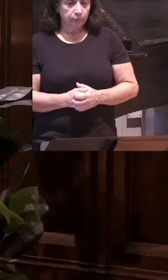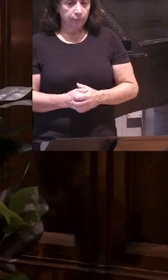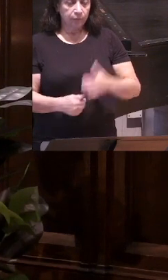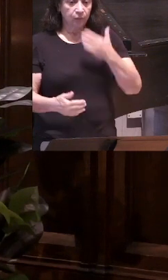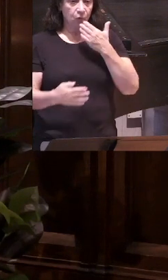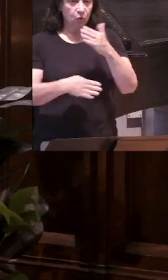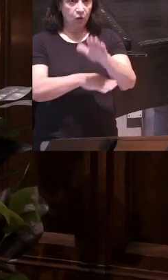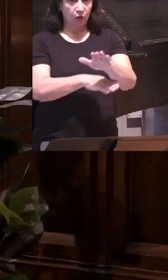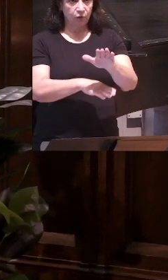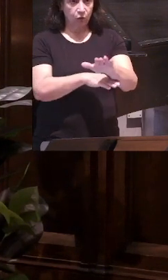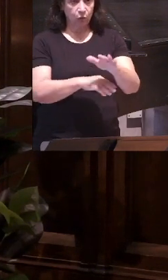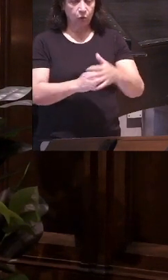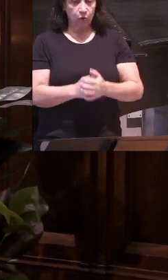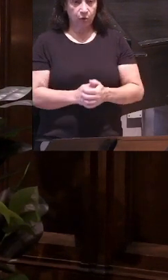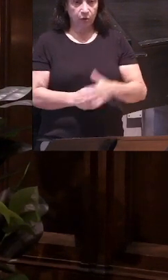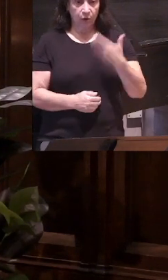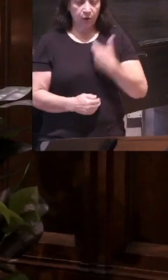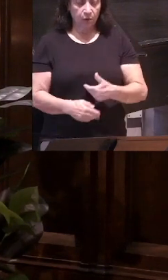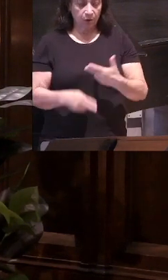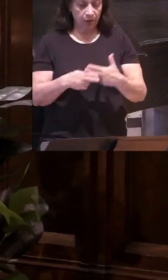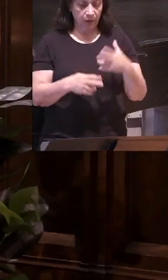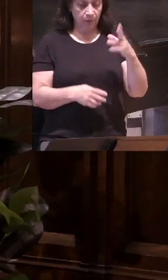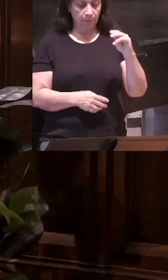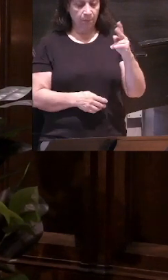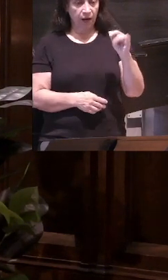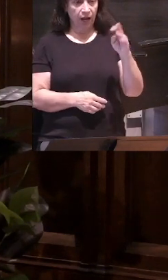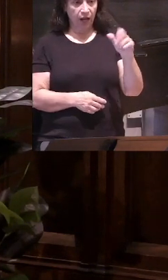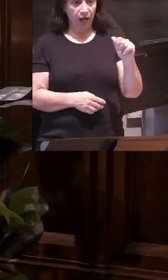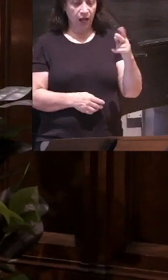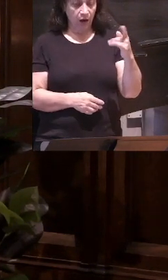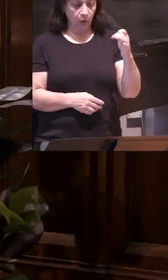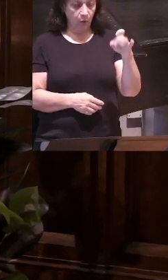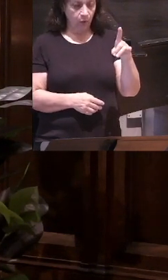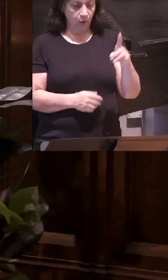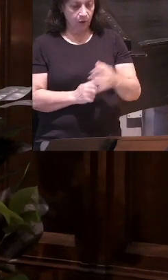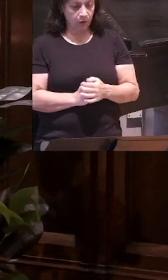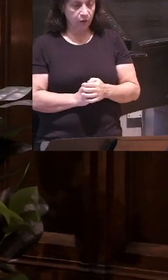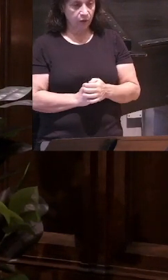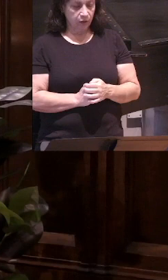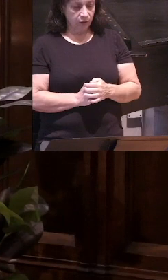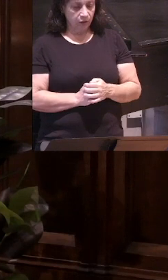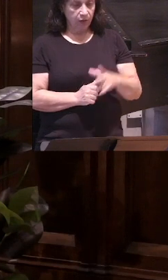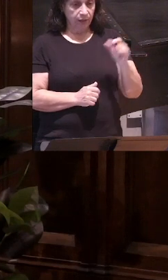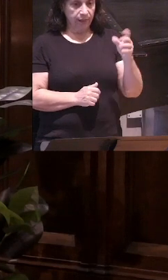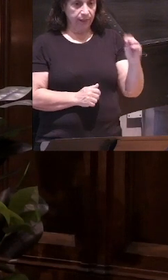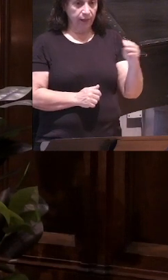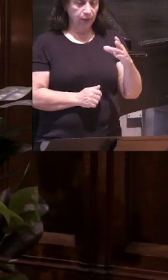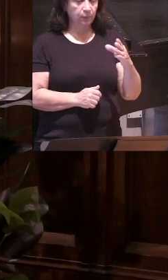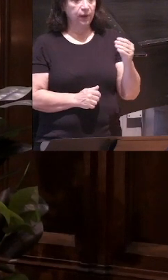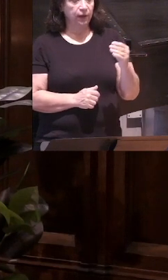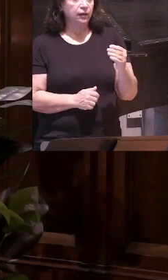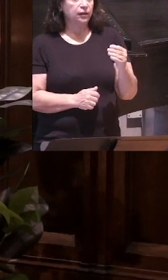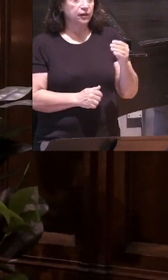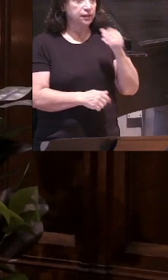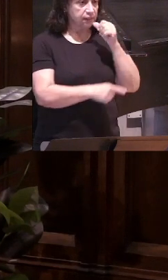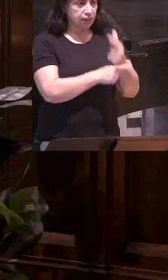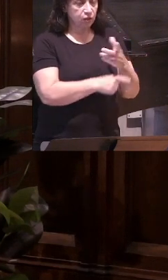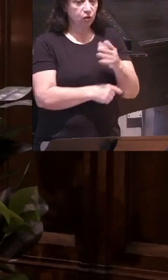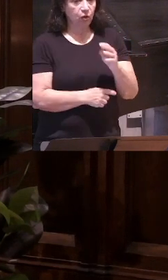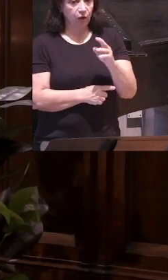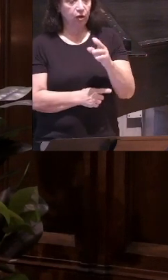Good afternoon. I'm Monica Howard, Tammy's sister and Earl's sister-in-law.